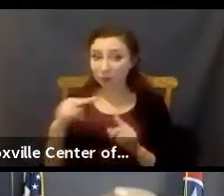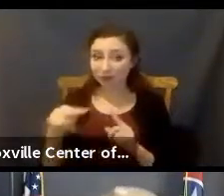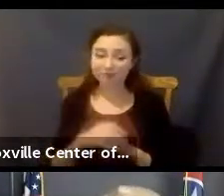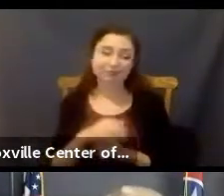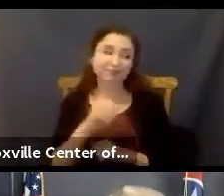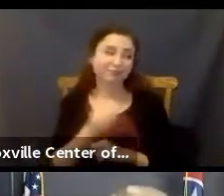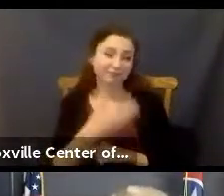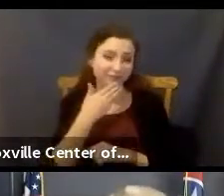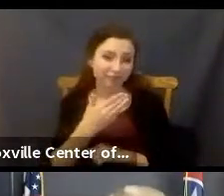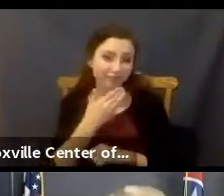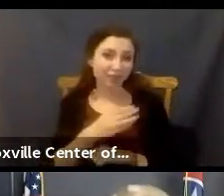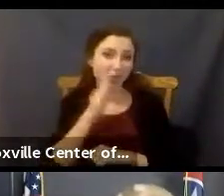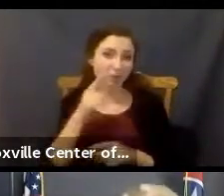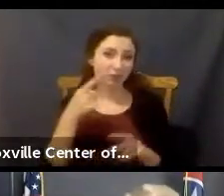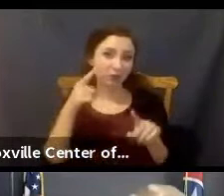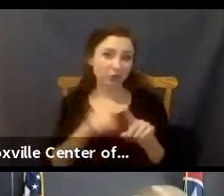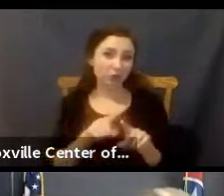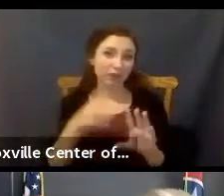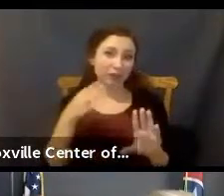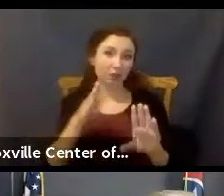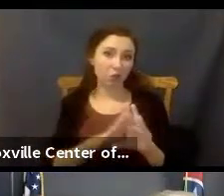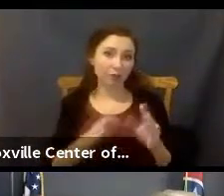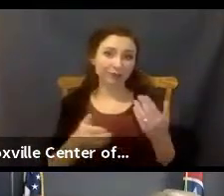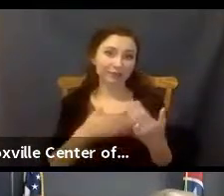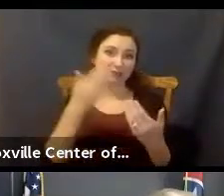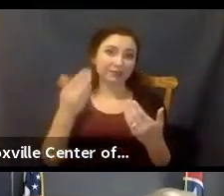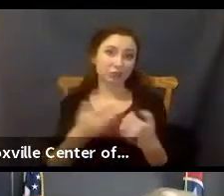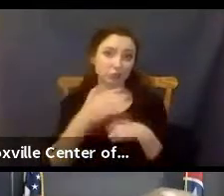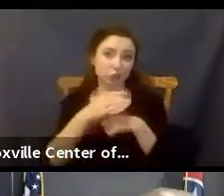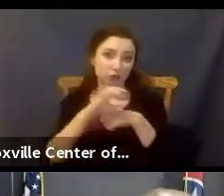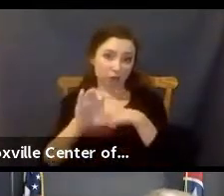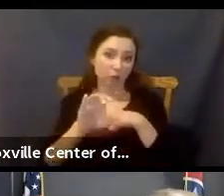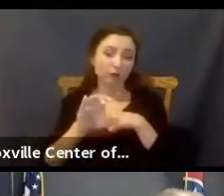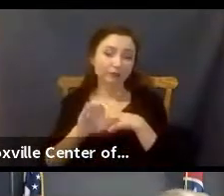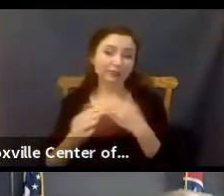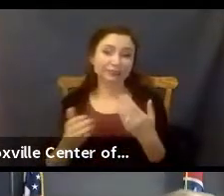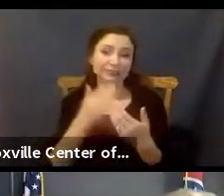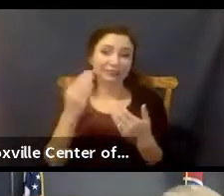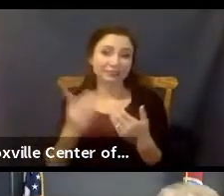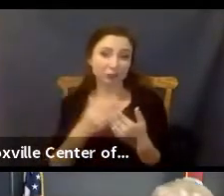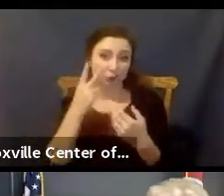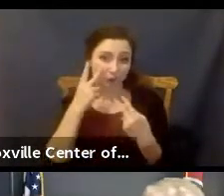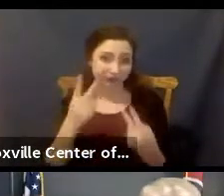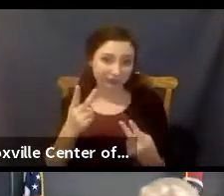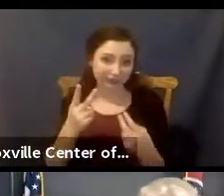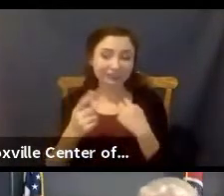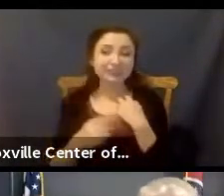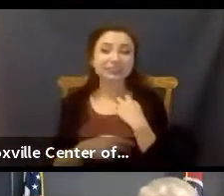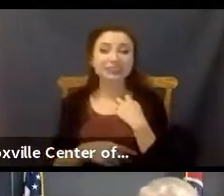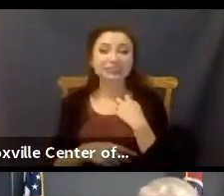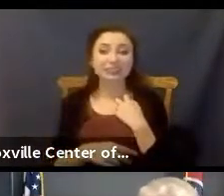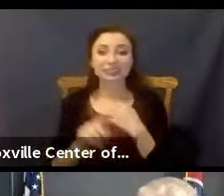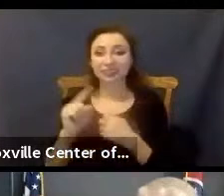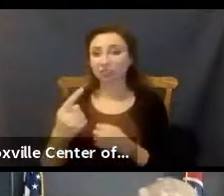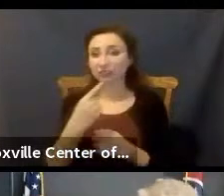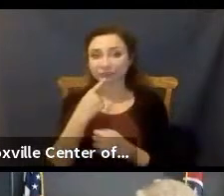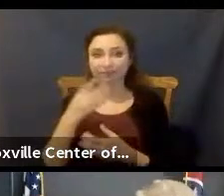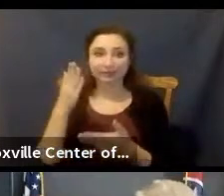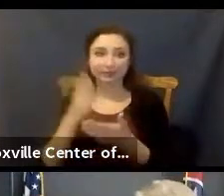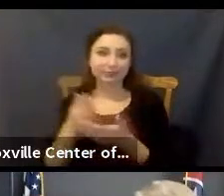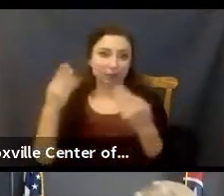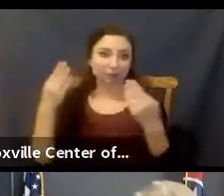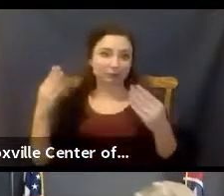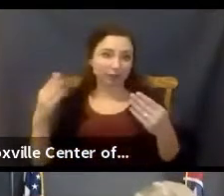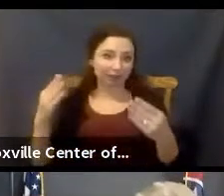Yes, sir. Thank you. I would agree that closing is much easier to enforce. It's much easier seen than just stopping